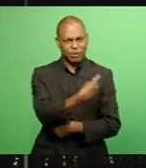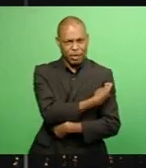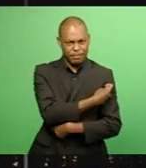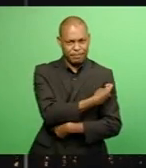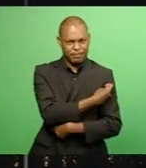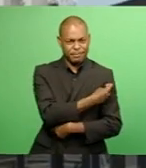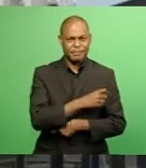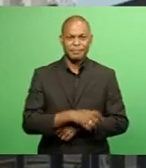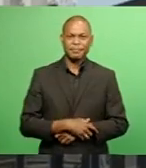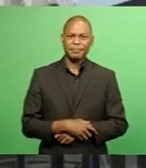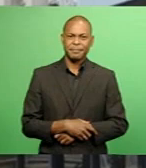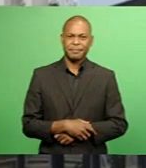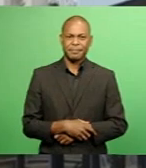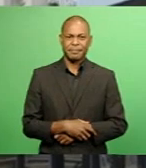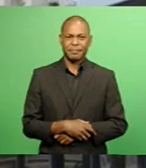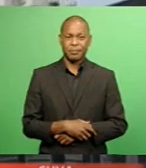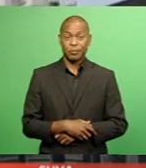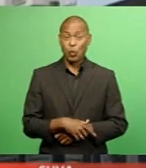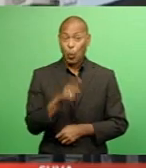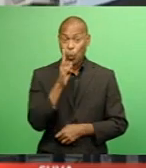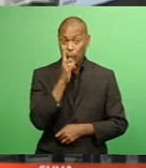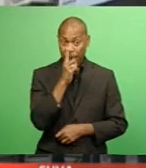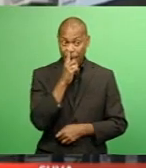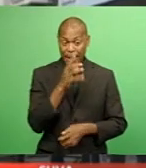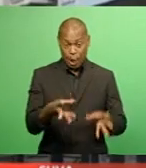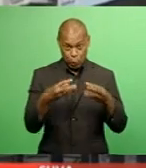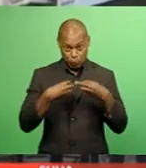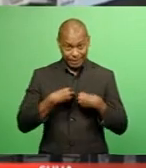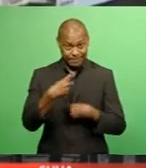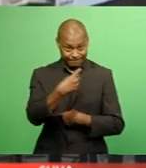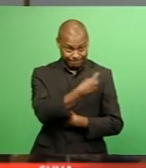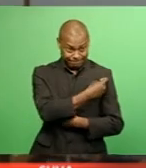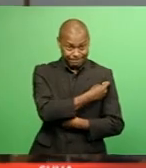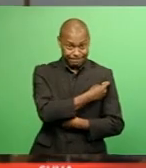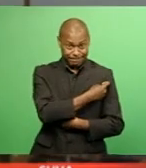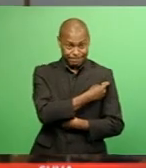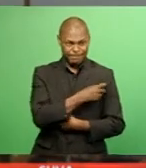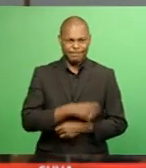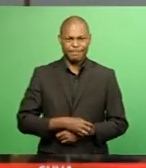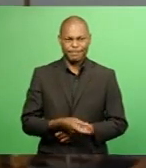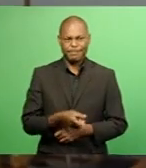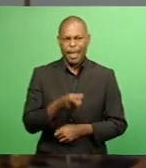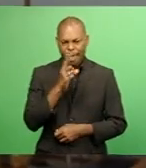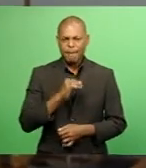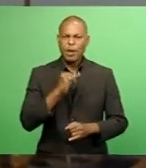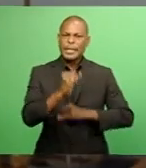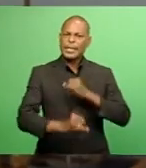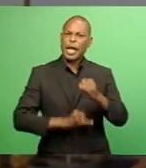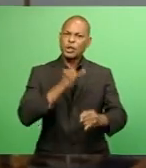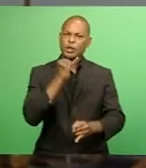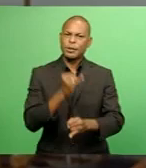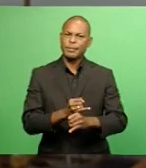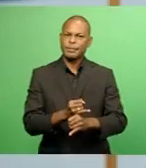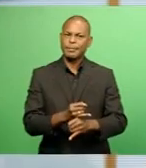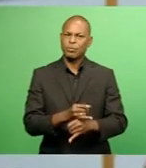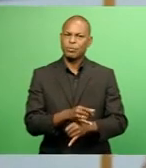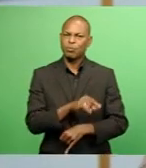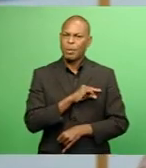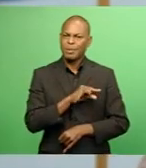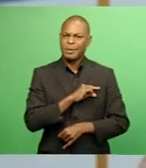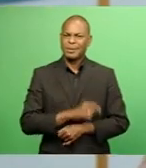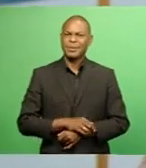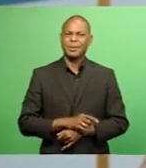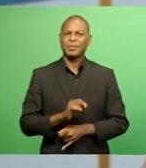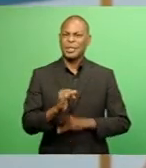Kumar reports. Fijians who will get the AstraZeneca jabs will allow them to meet the international requirement of obtaining a vaccine passport.